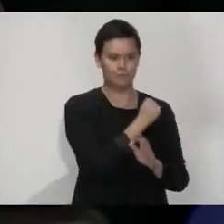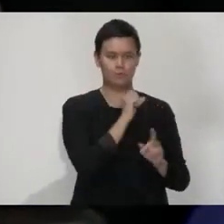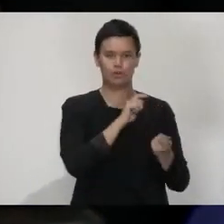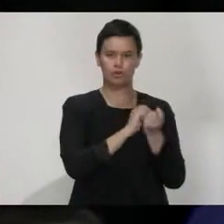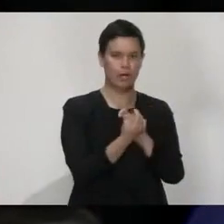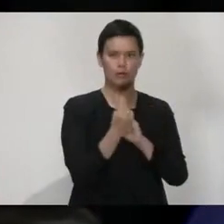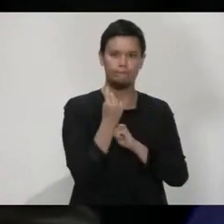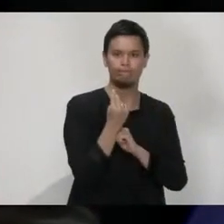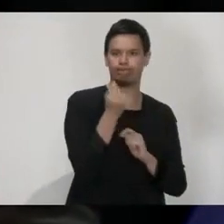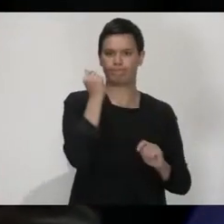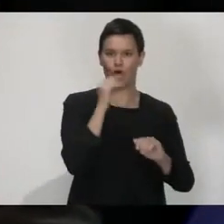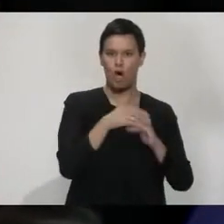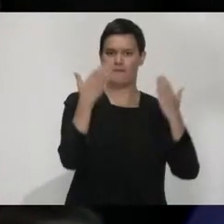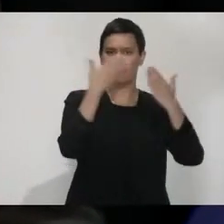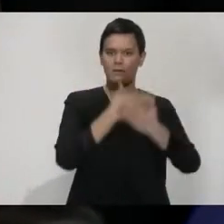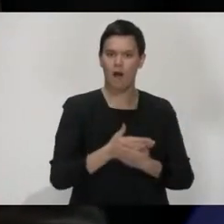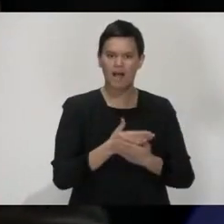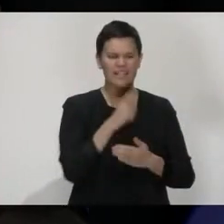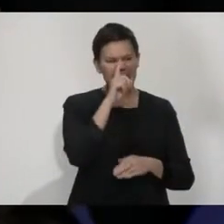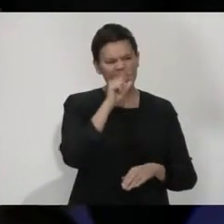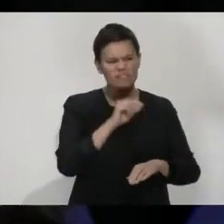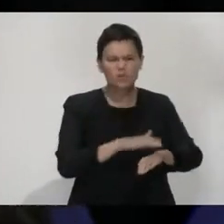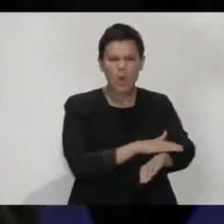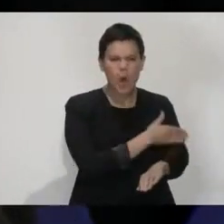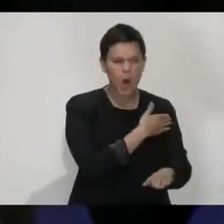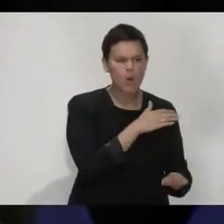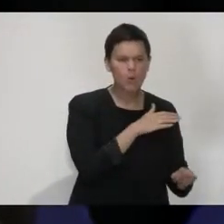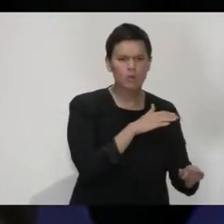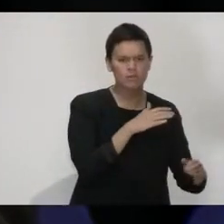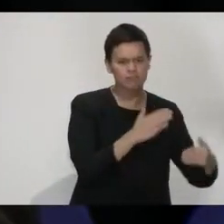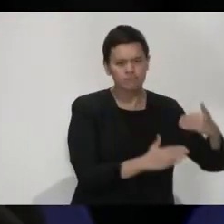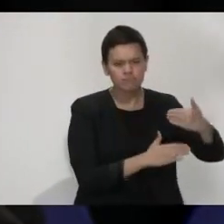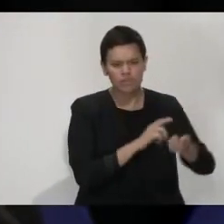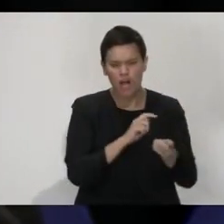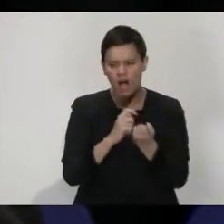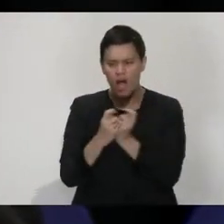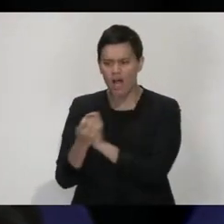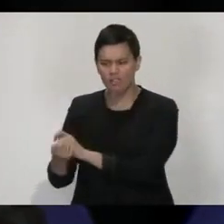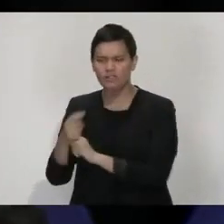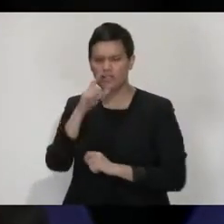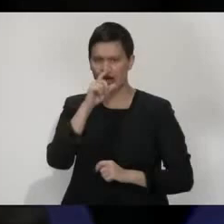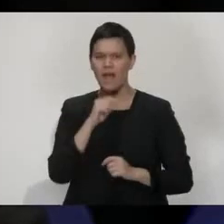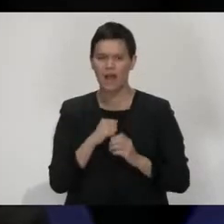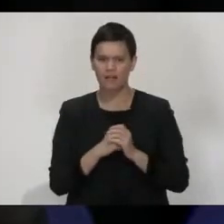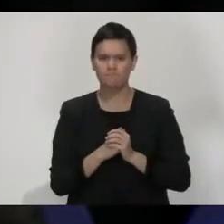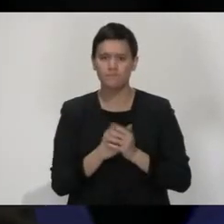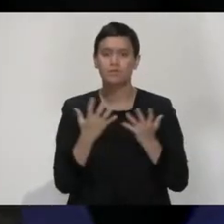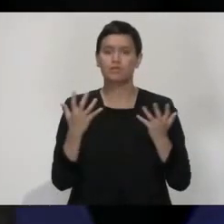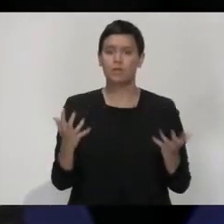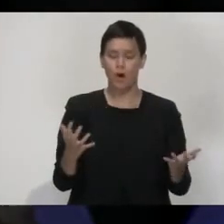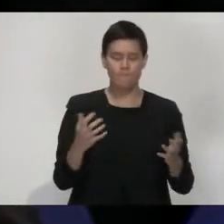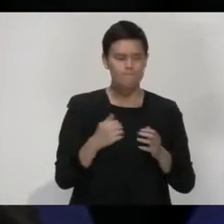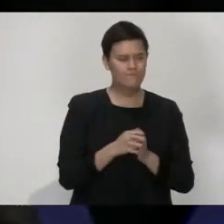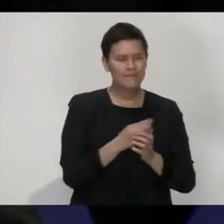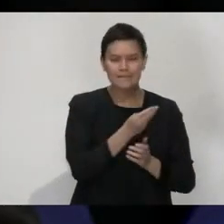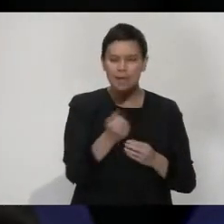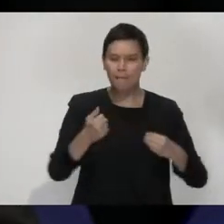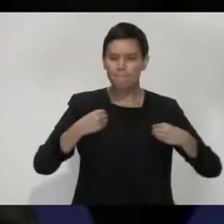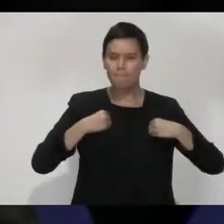that be sufficient? Well, one of the issues there was a workshop held earlier this year between Transpower, others,